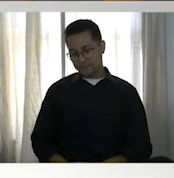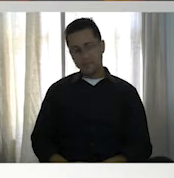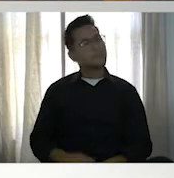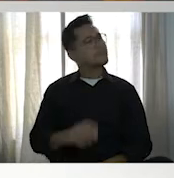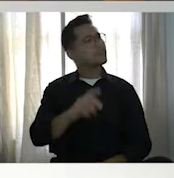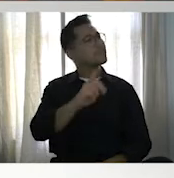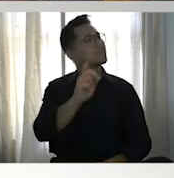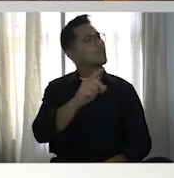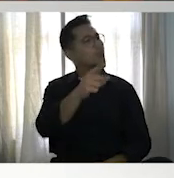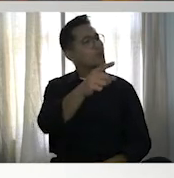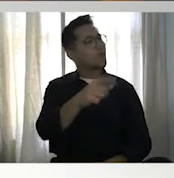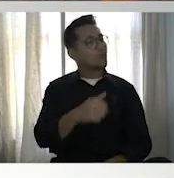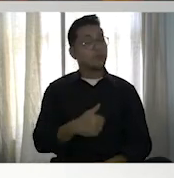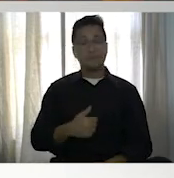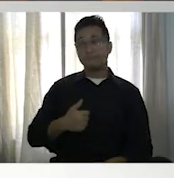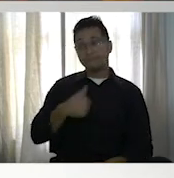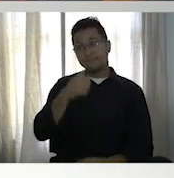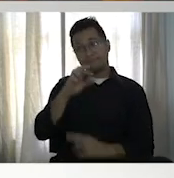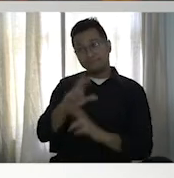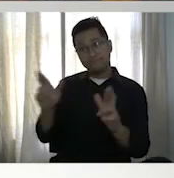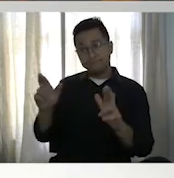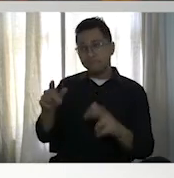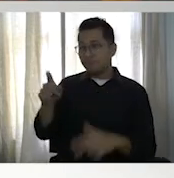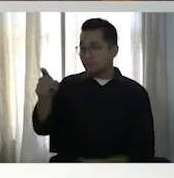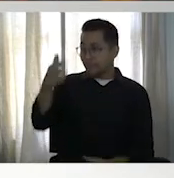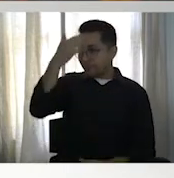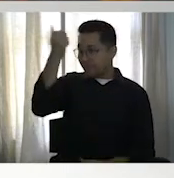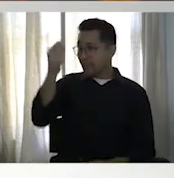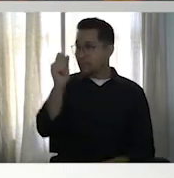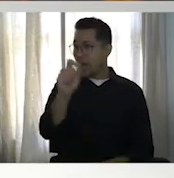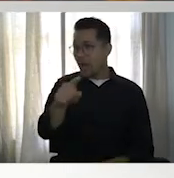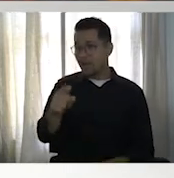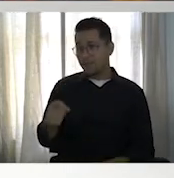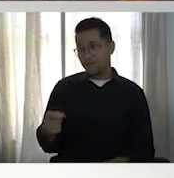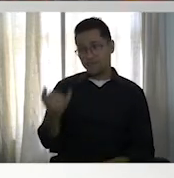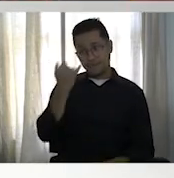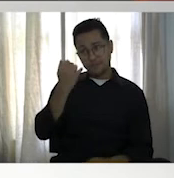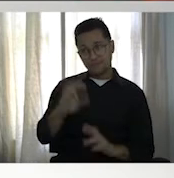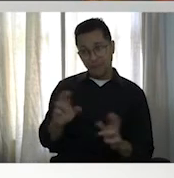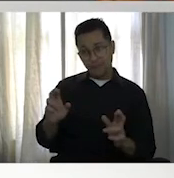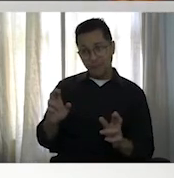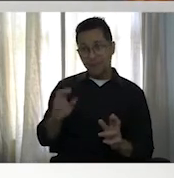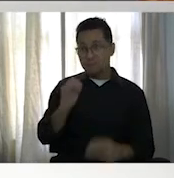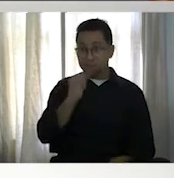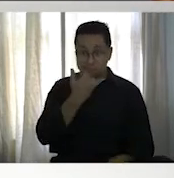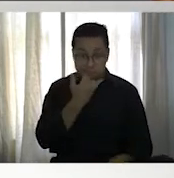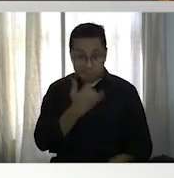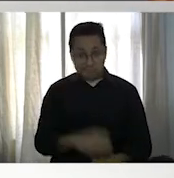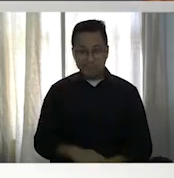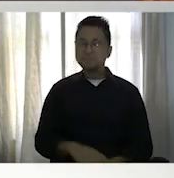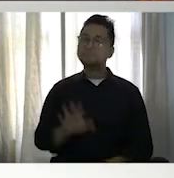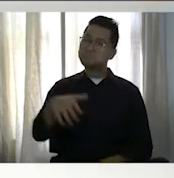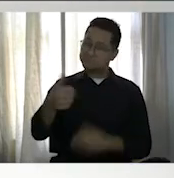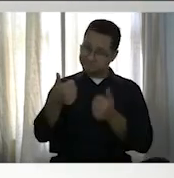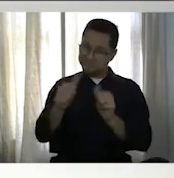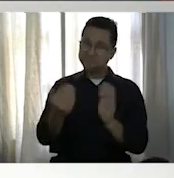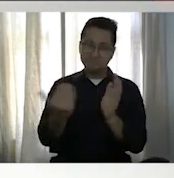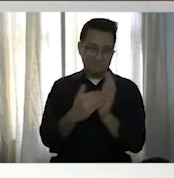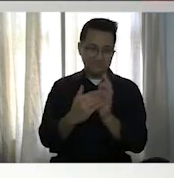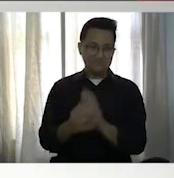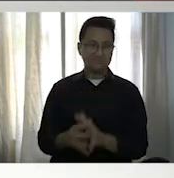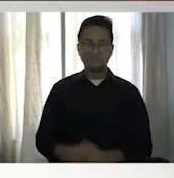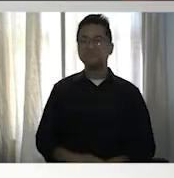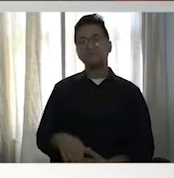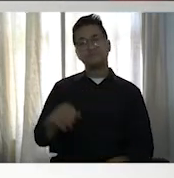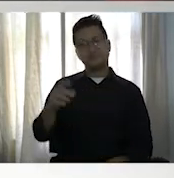Where were you? I was not ready. You forgot to ask me if I was ready. Uh-oh. Let's try again.